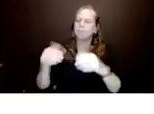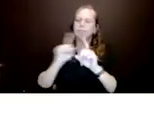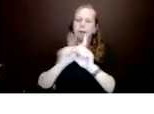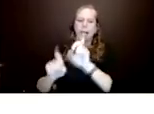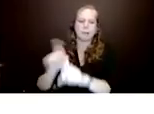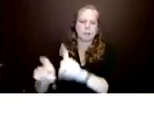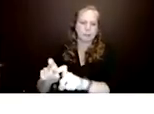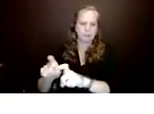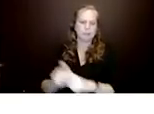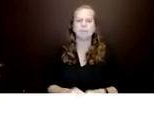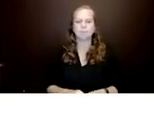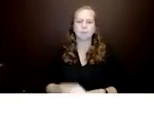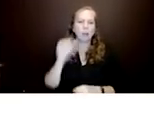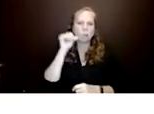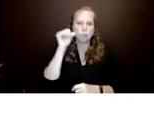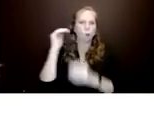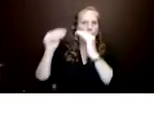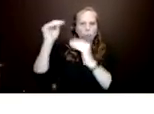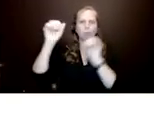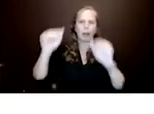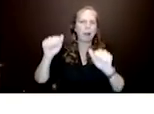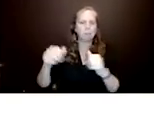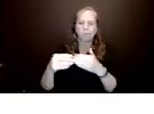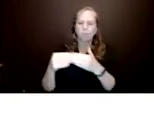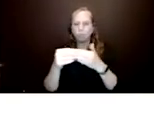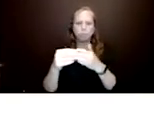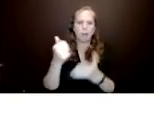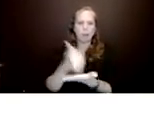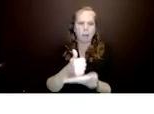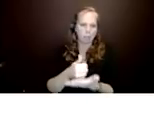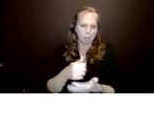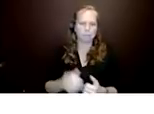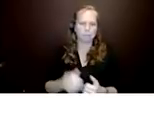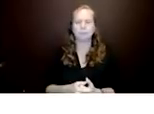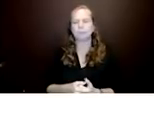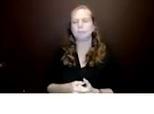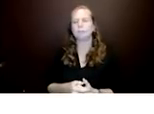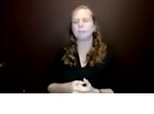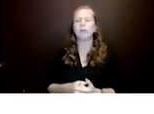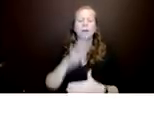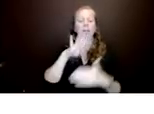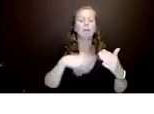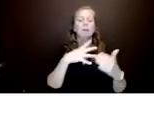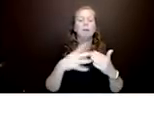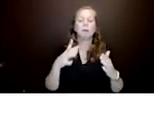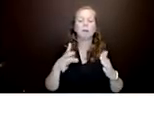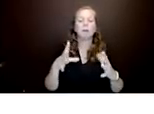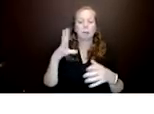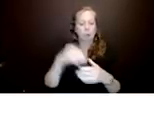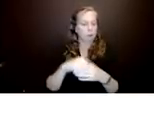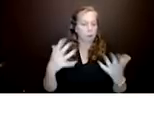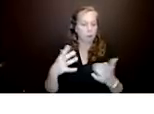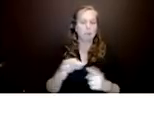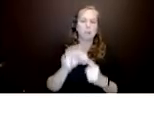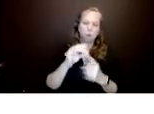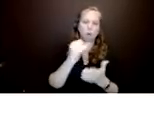know how to navigate that learning for them. And then the schedule does include our specials, art, music,